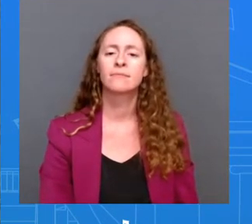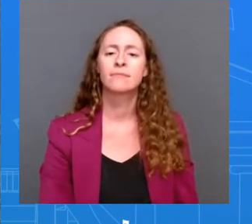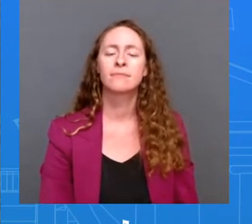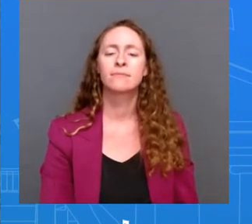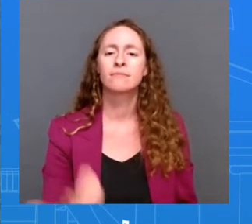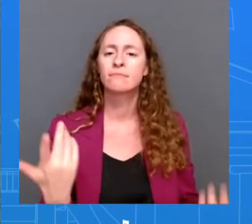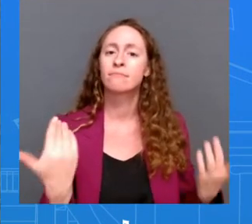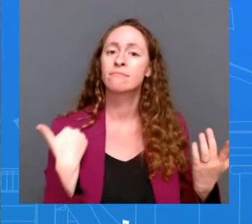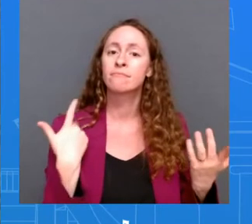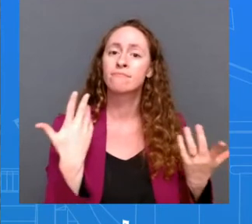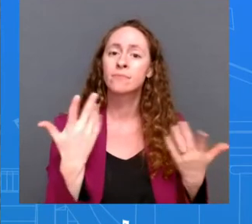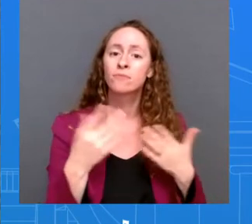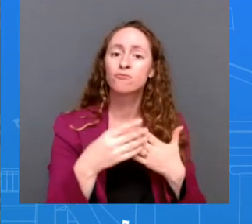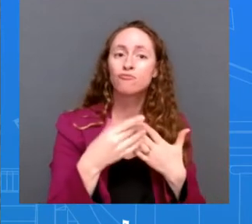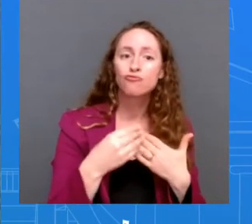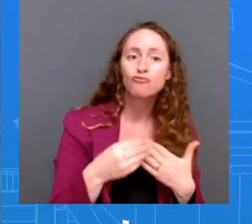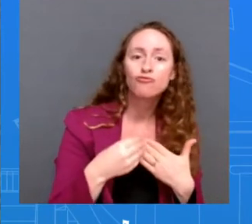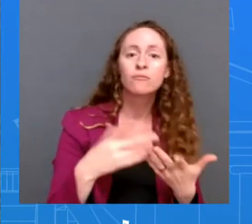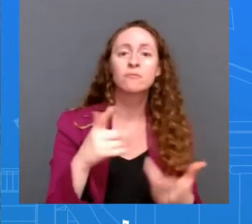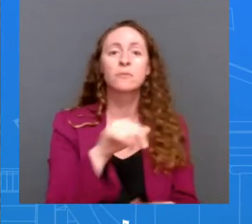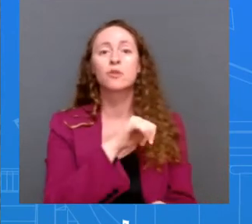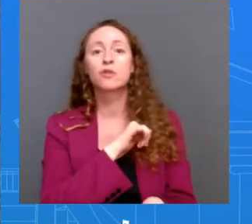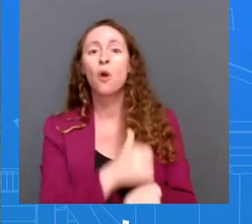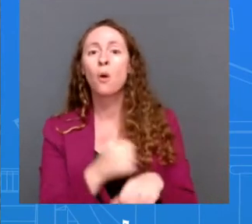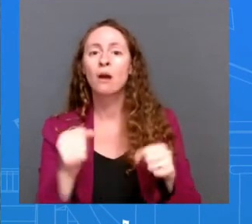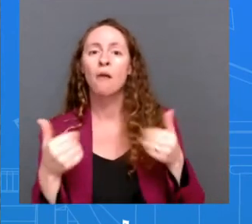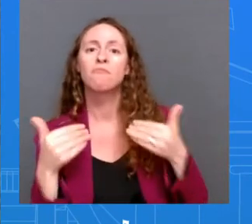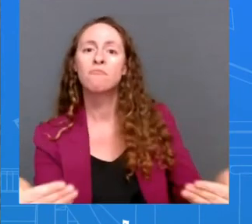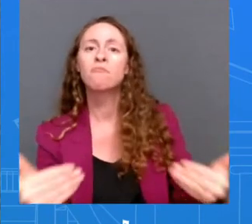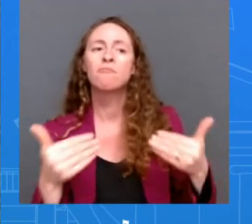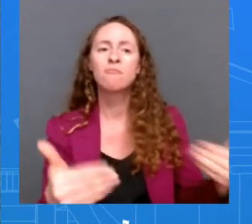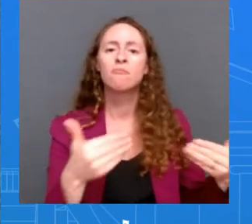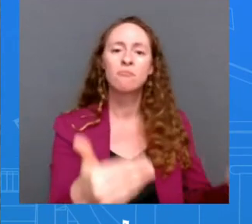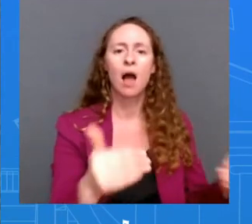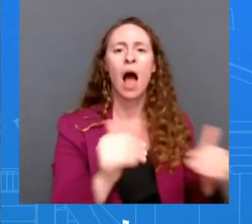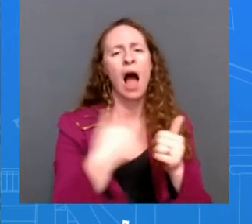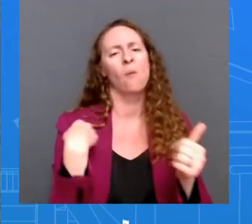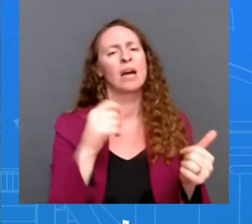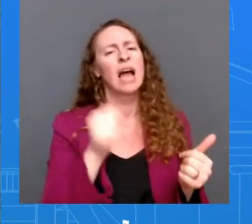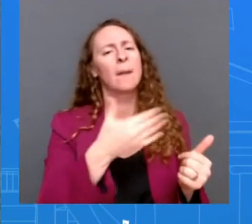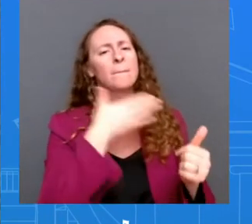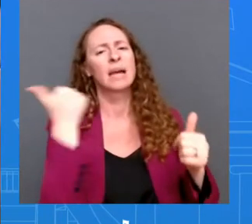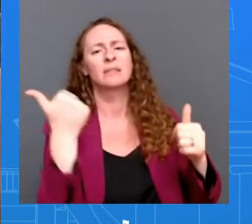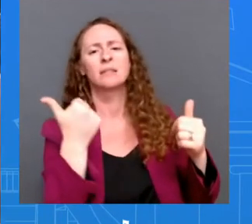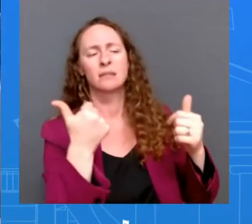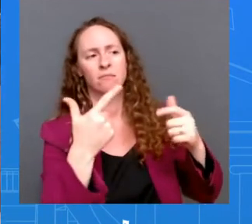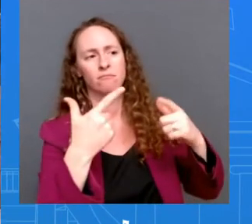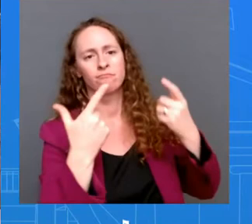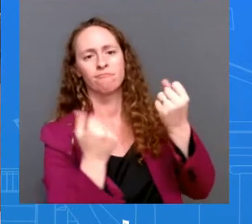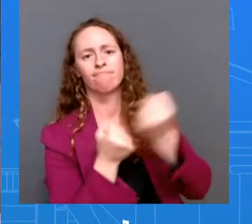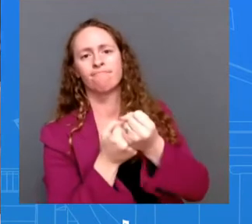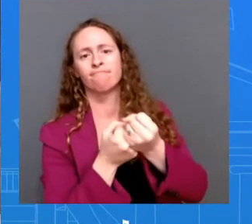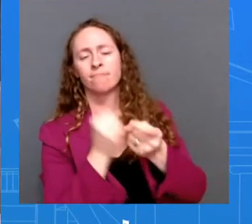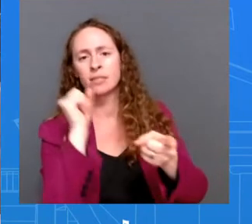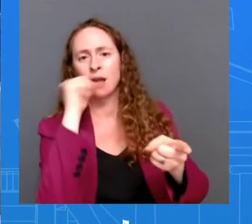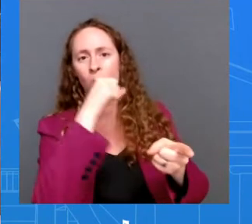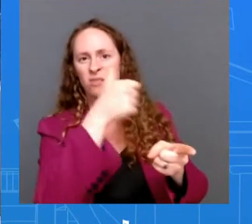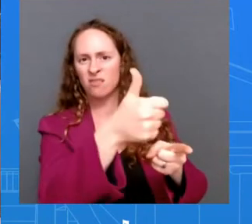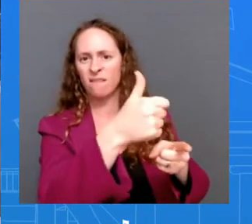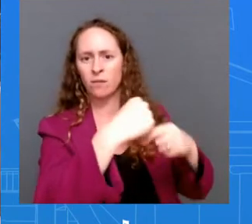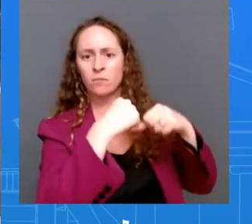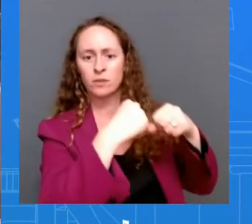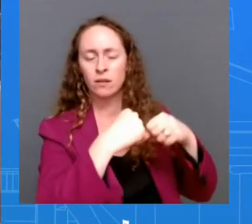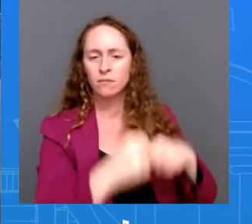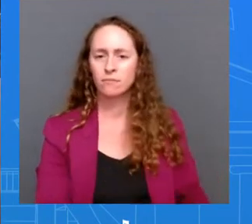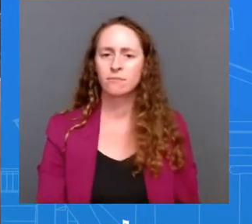support Taiwan, particularly in their self-defense, and we're going to keep adhering to it. And then more, just a quick follow-up. You mentioned this